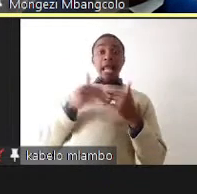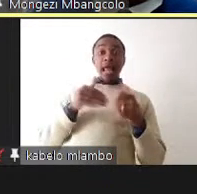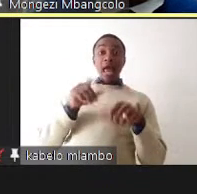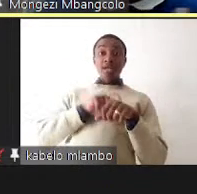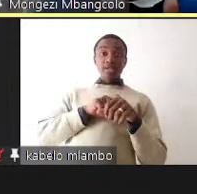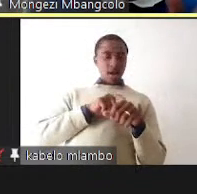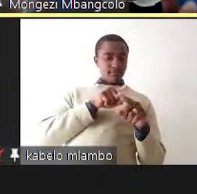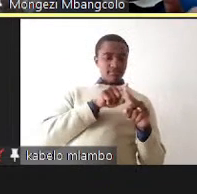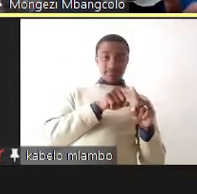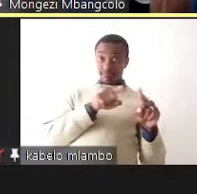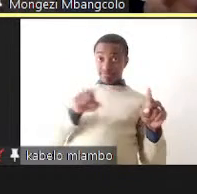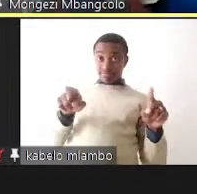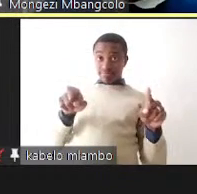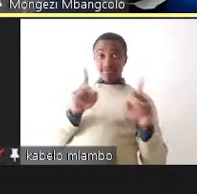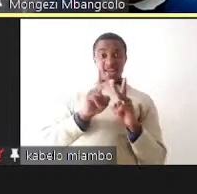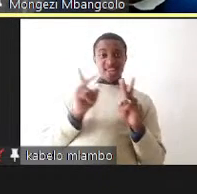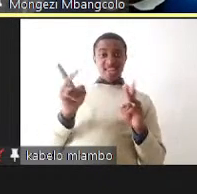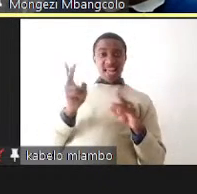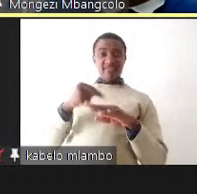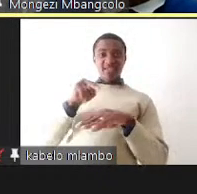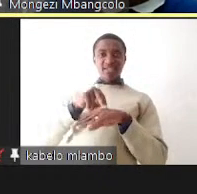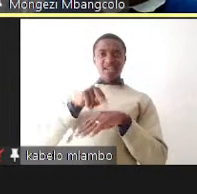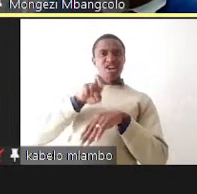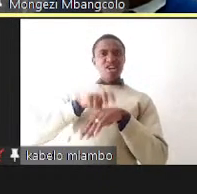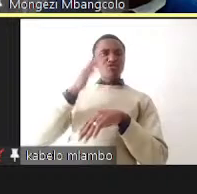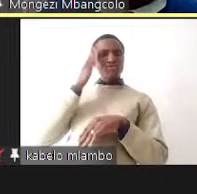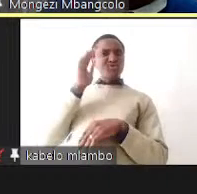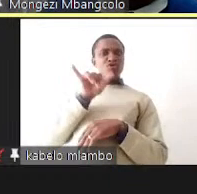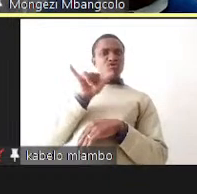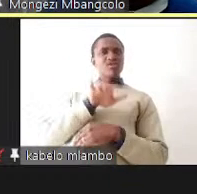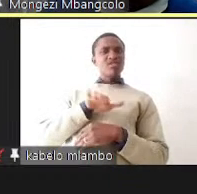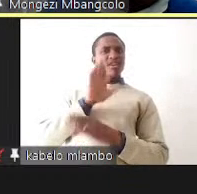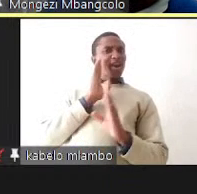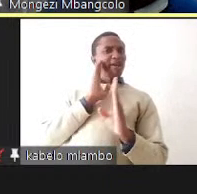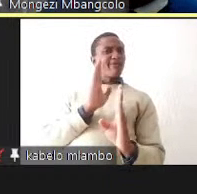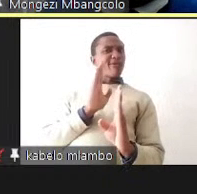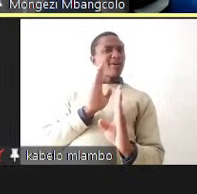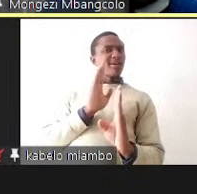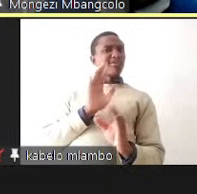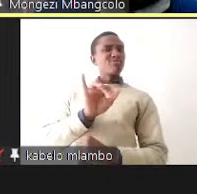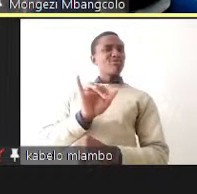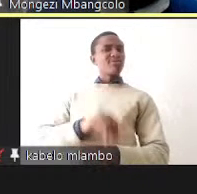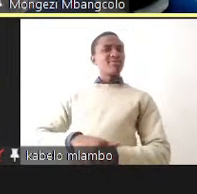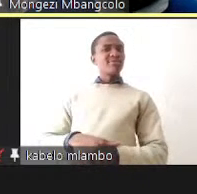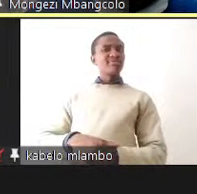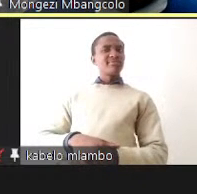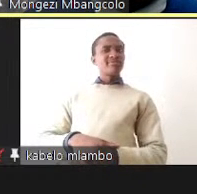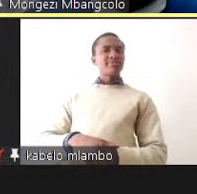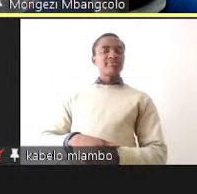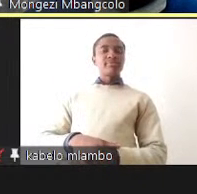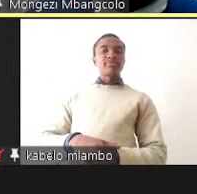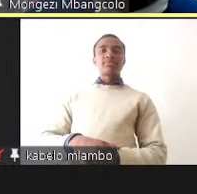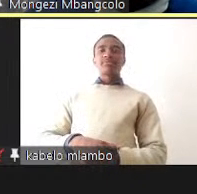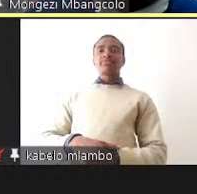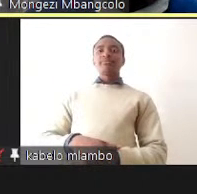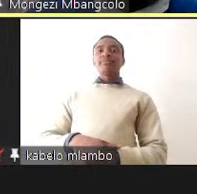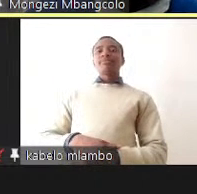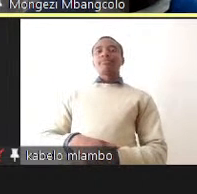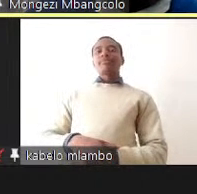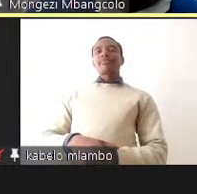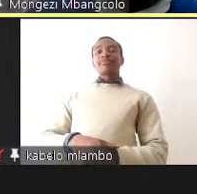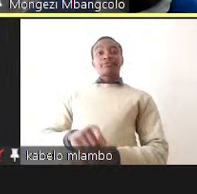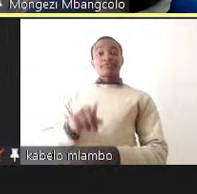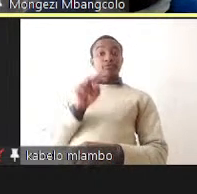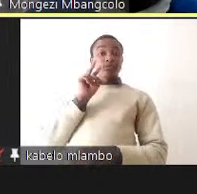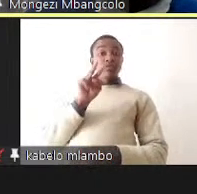nature, you have to think about which area of focus are you talking about. And when you look at the Eastern